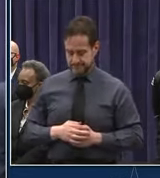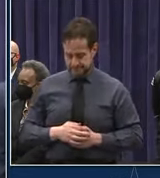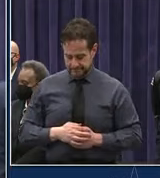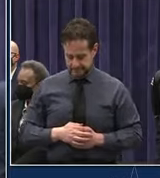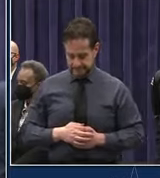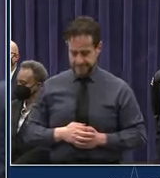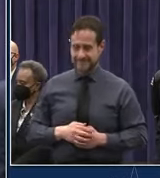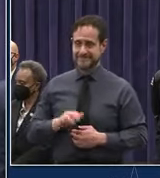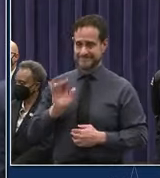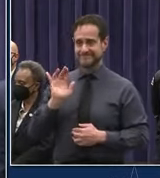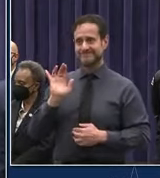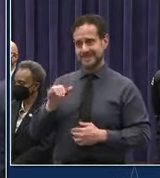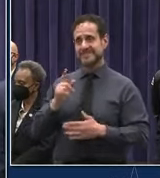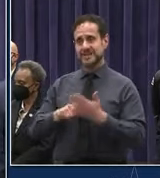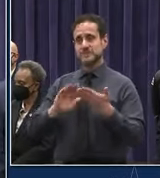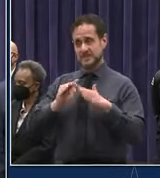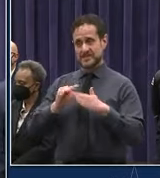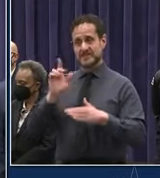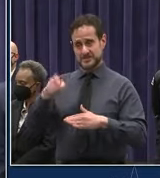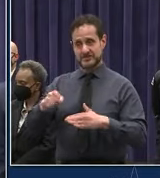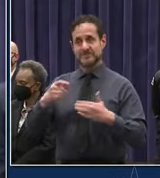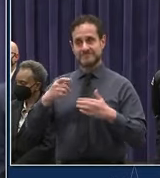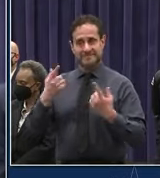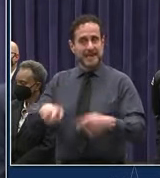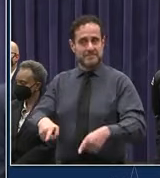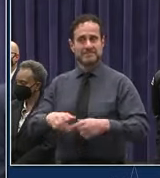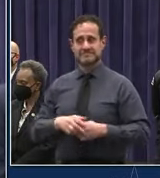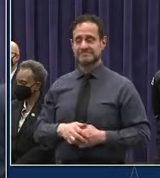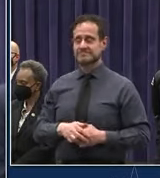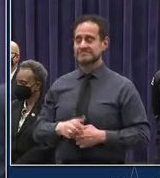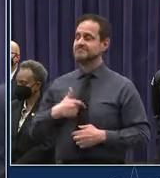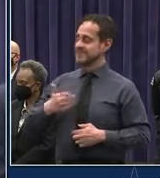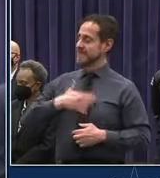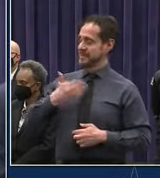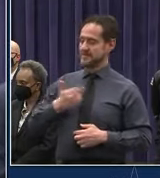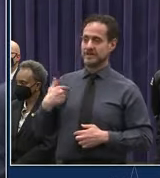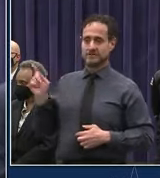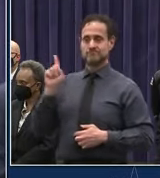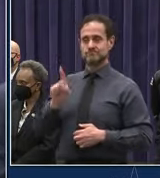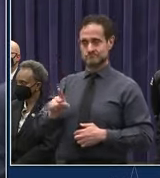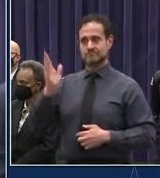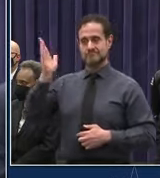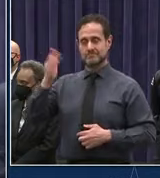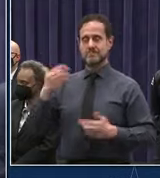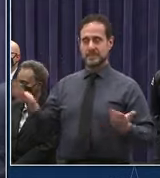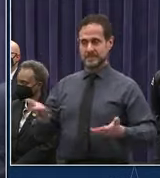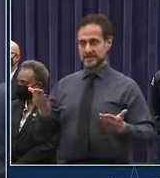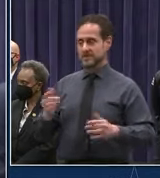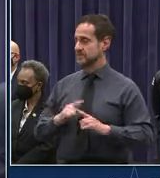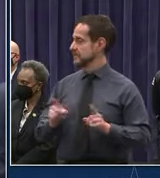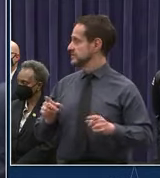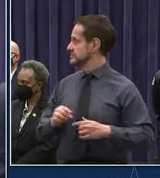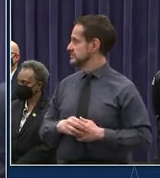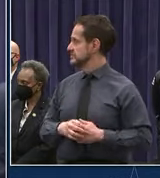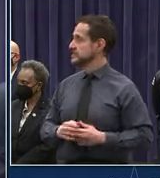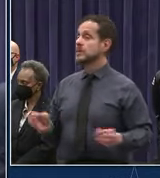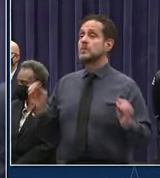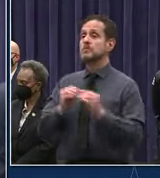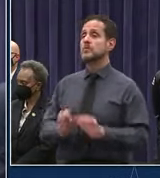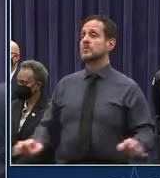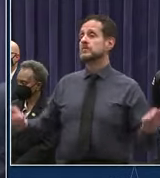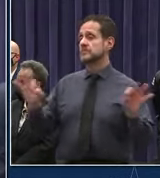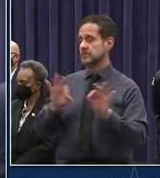That's what the city should be about. So I'm glad to be here because of that. But more